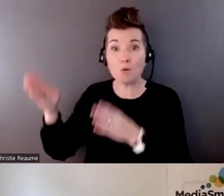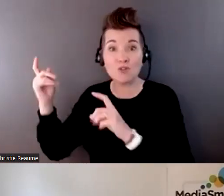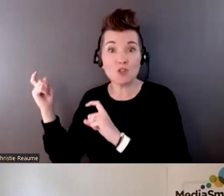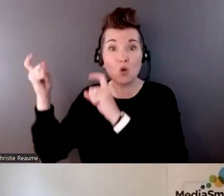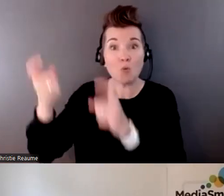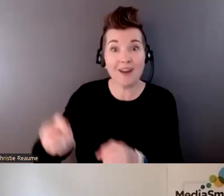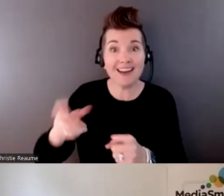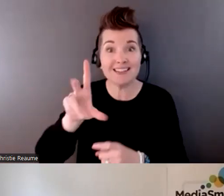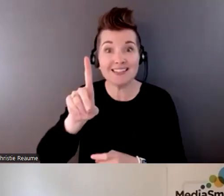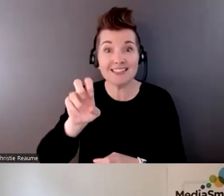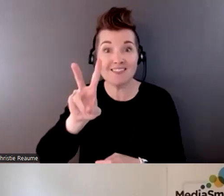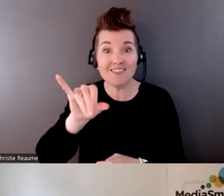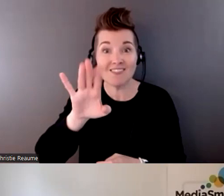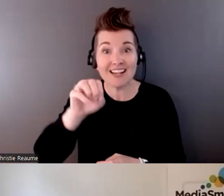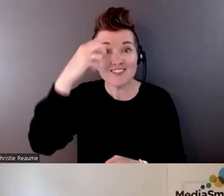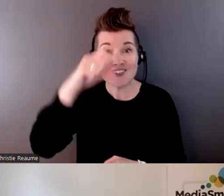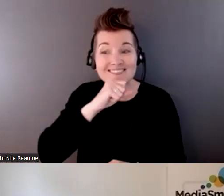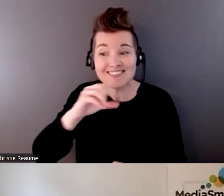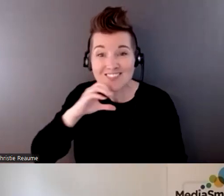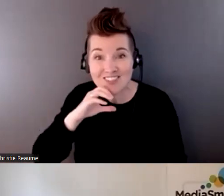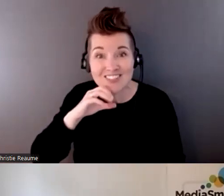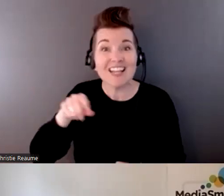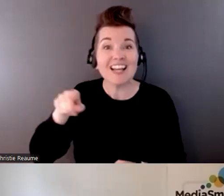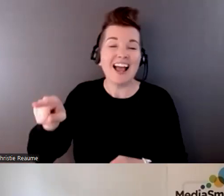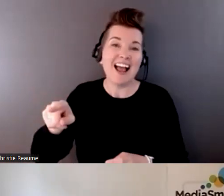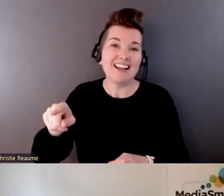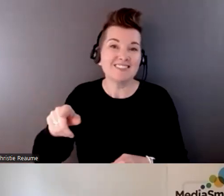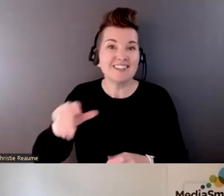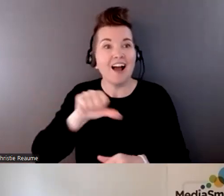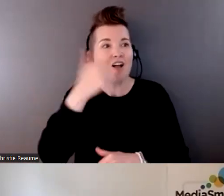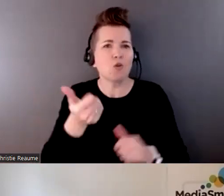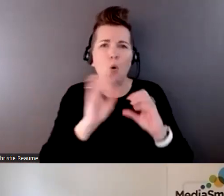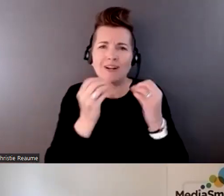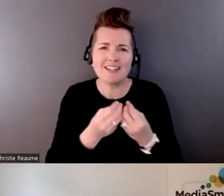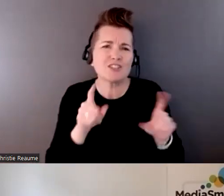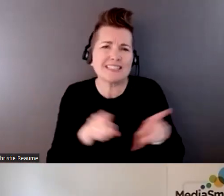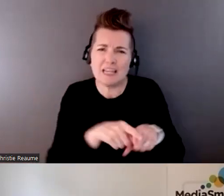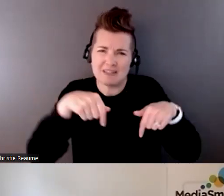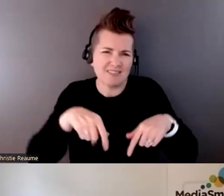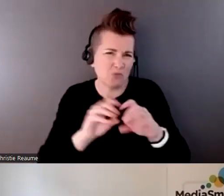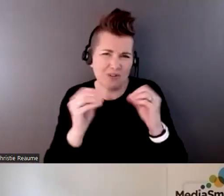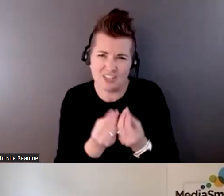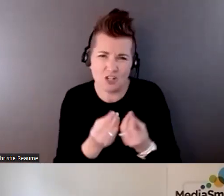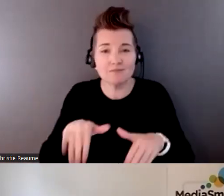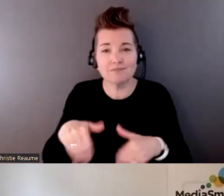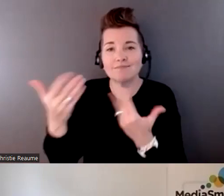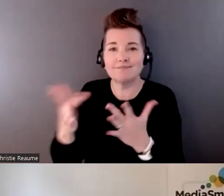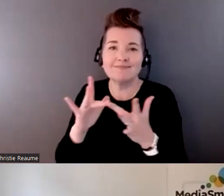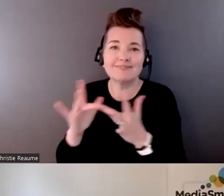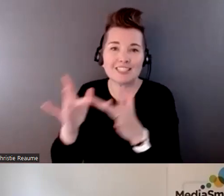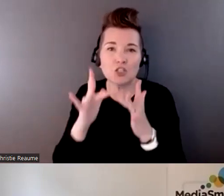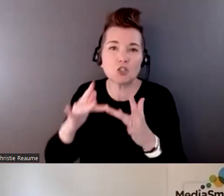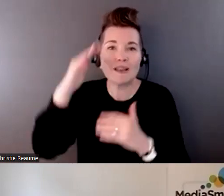adults and some have partnered with organizations like help age and cyber seniors for example to offer digital literacy training